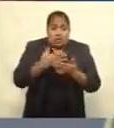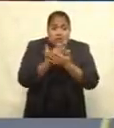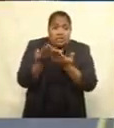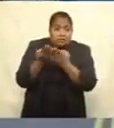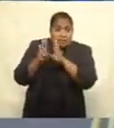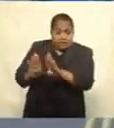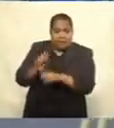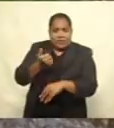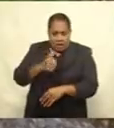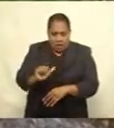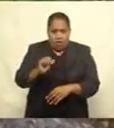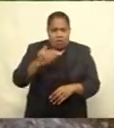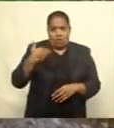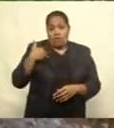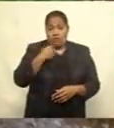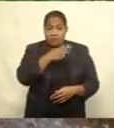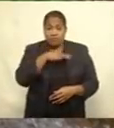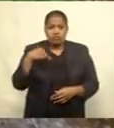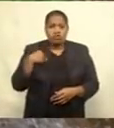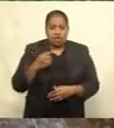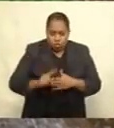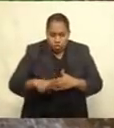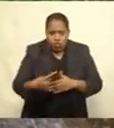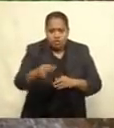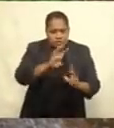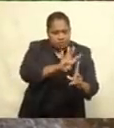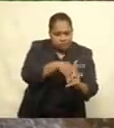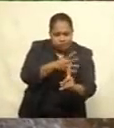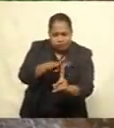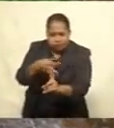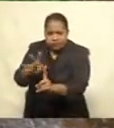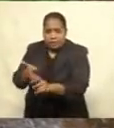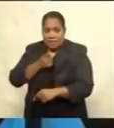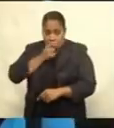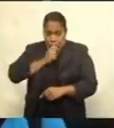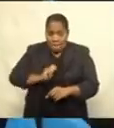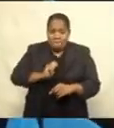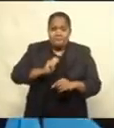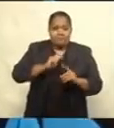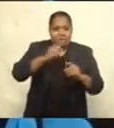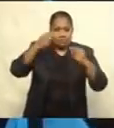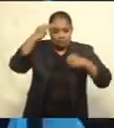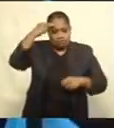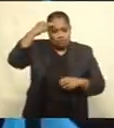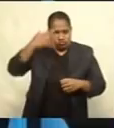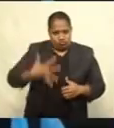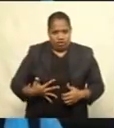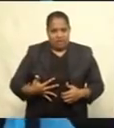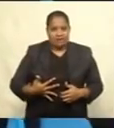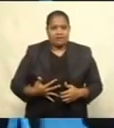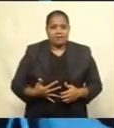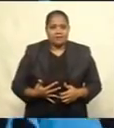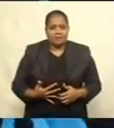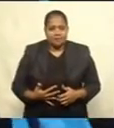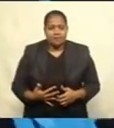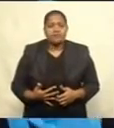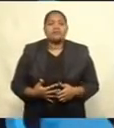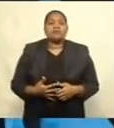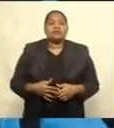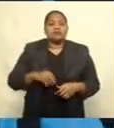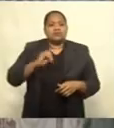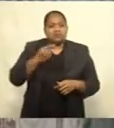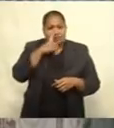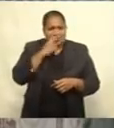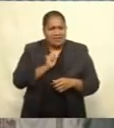Ministry to thoroughly carry out its contact tracing, swabbing and screening efforts in a bid to contain the spread of